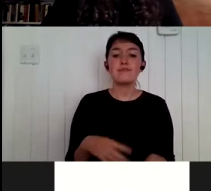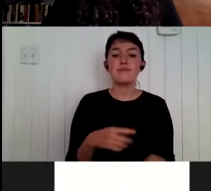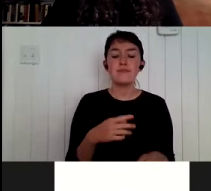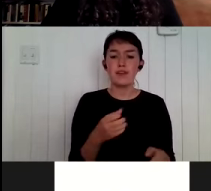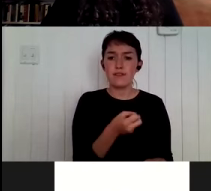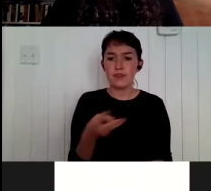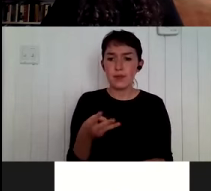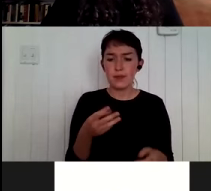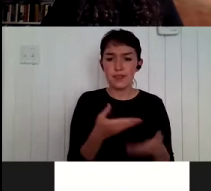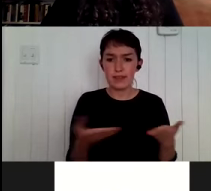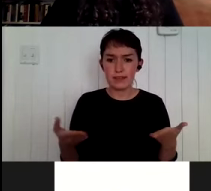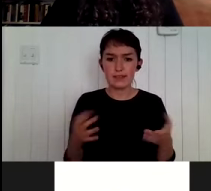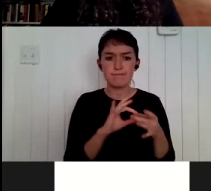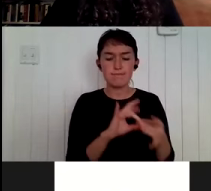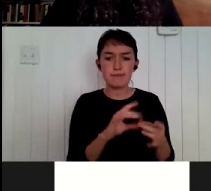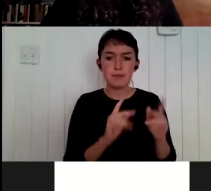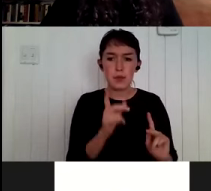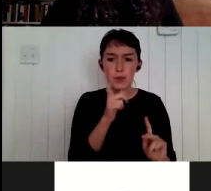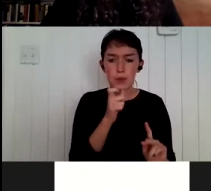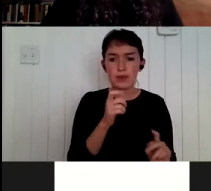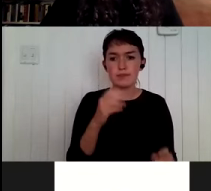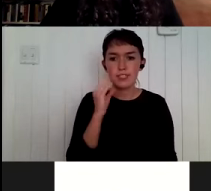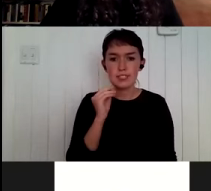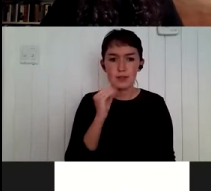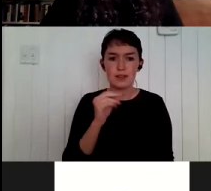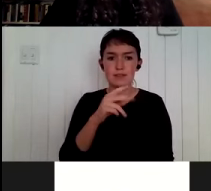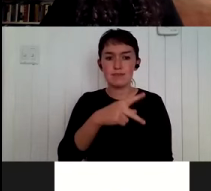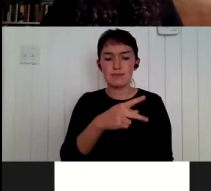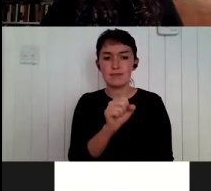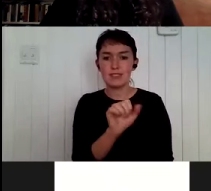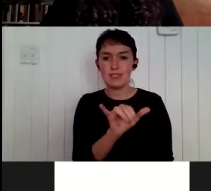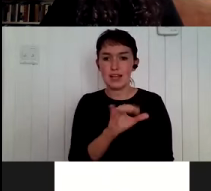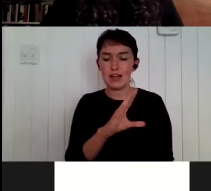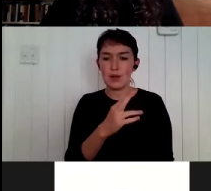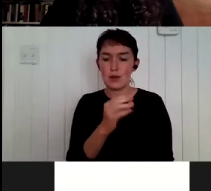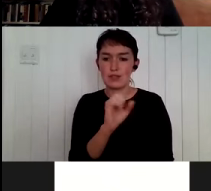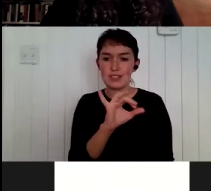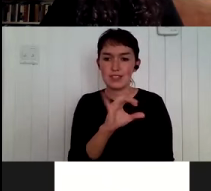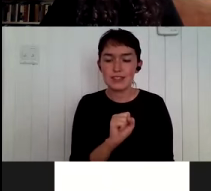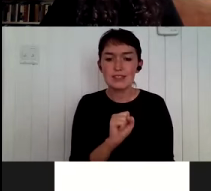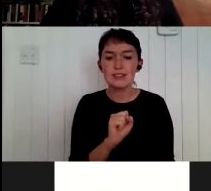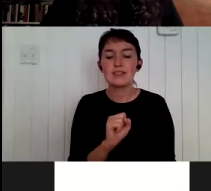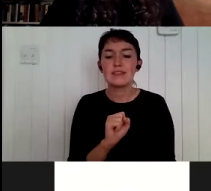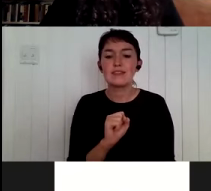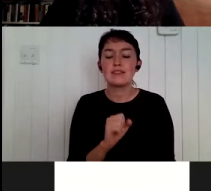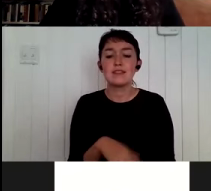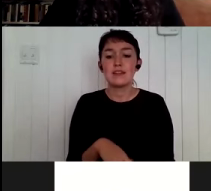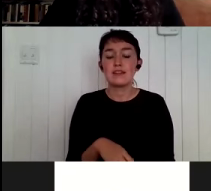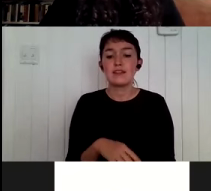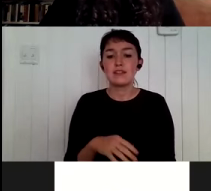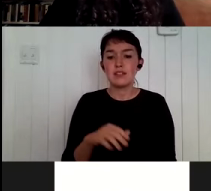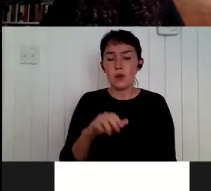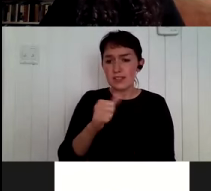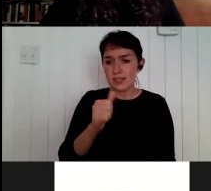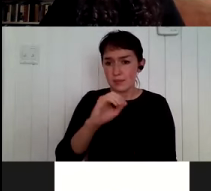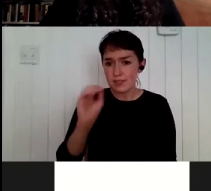these represent, our population. Like 10% of a college population would fall under the category of clinical